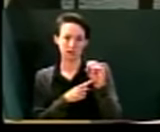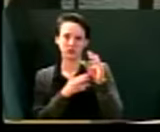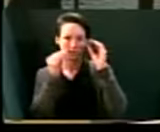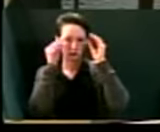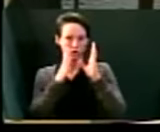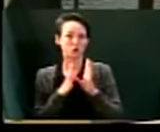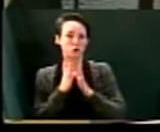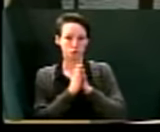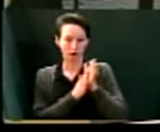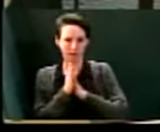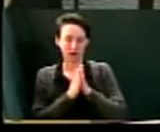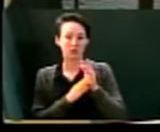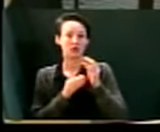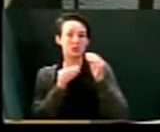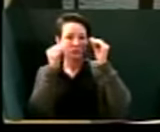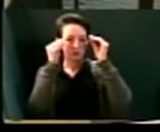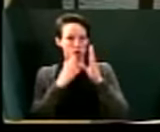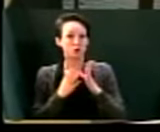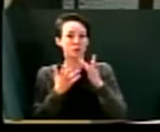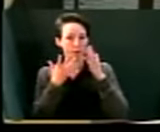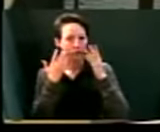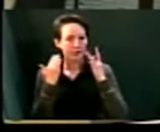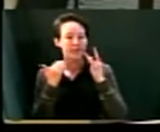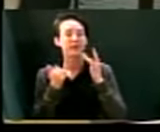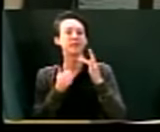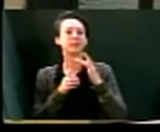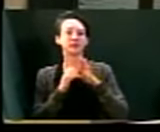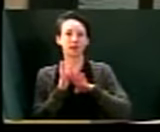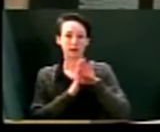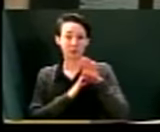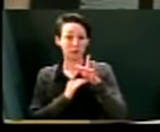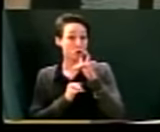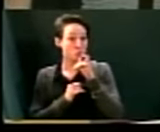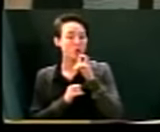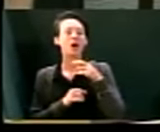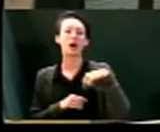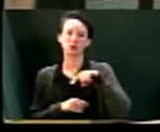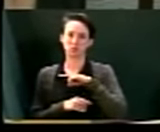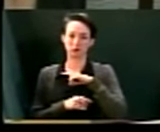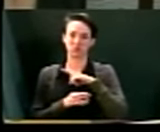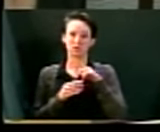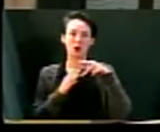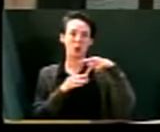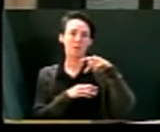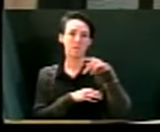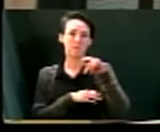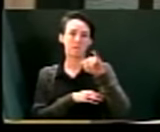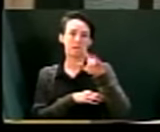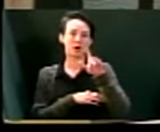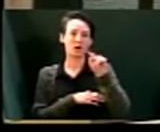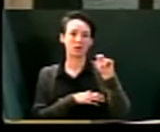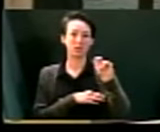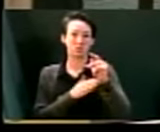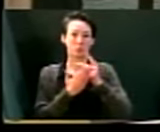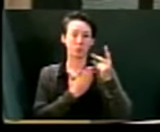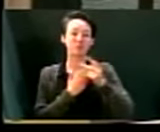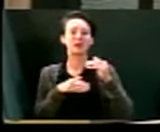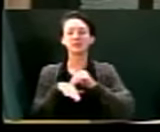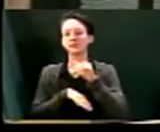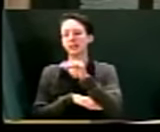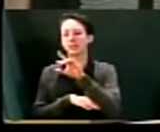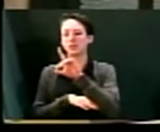teacher-driven, teacher-friendly, that was developed by us as a pilot program. That it was sent to the Department of Ed.